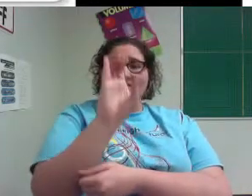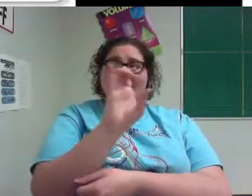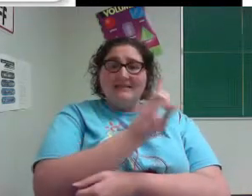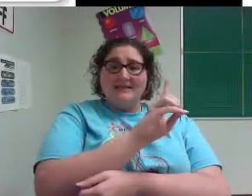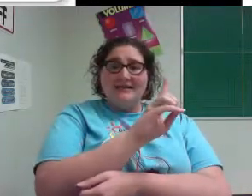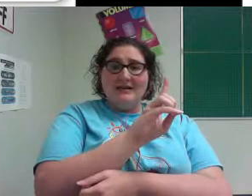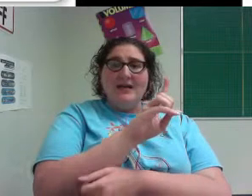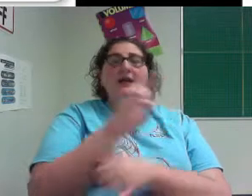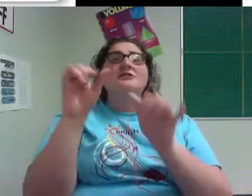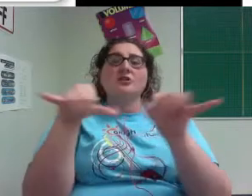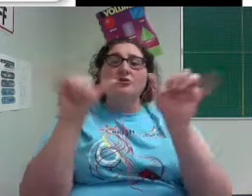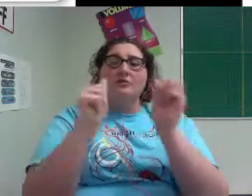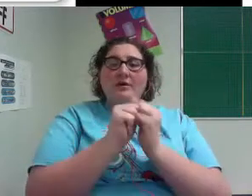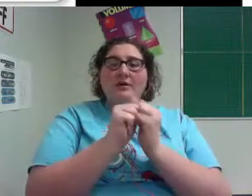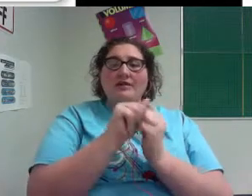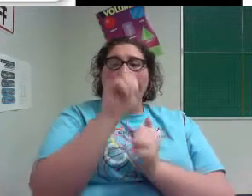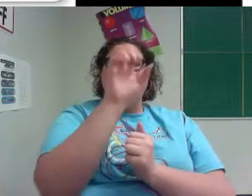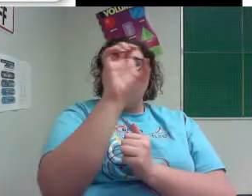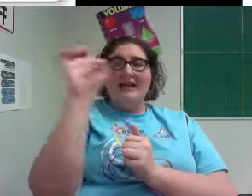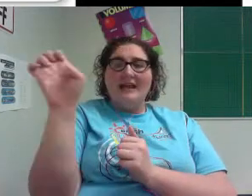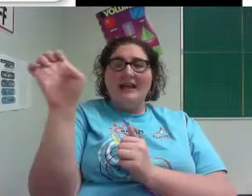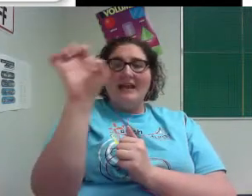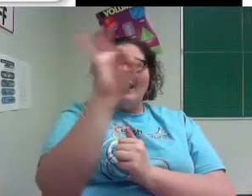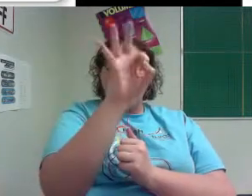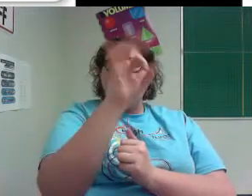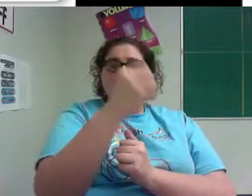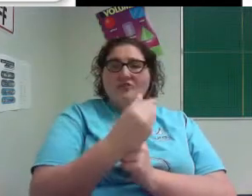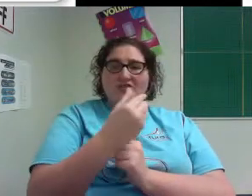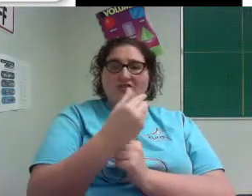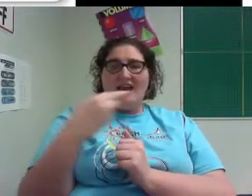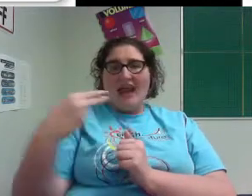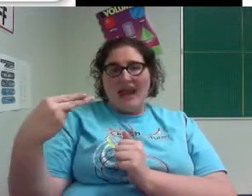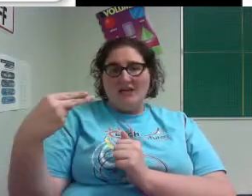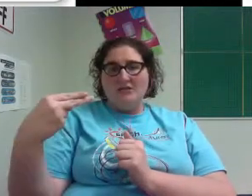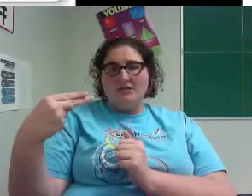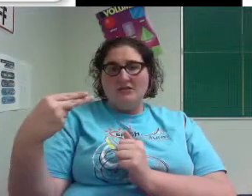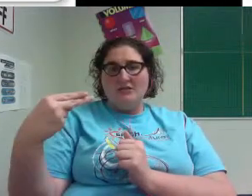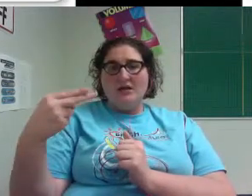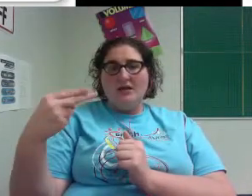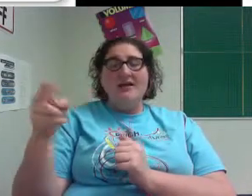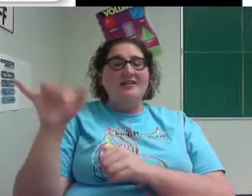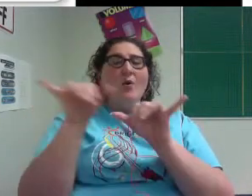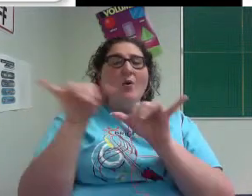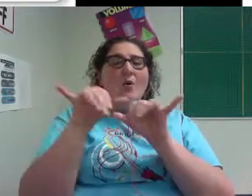ABCD is congruent to EFGH. And notice that the order matters because